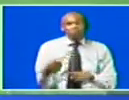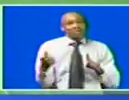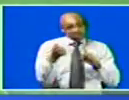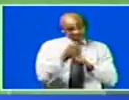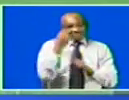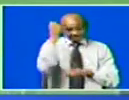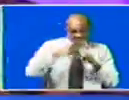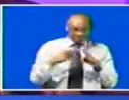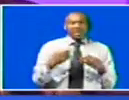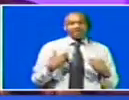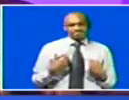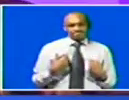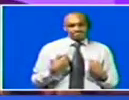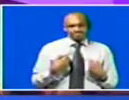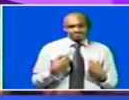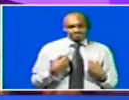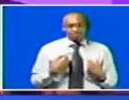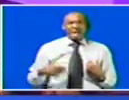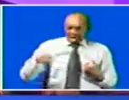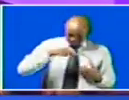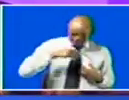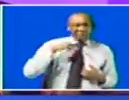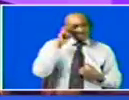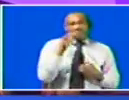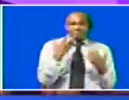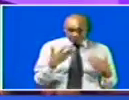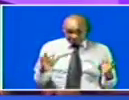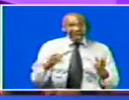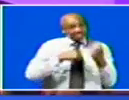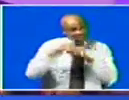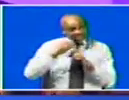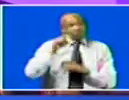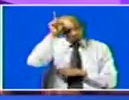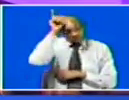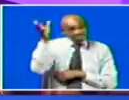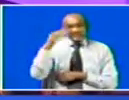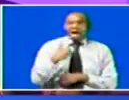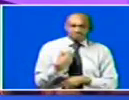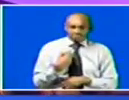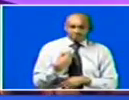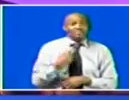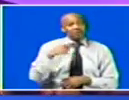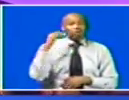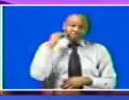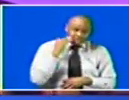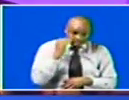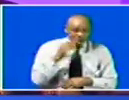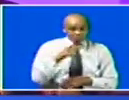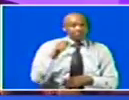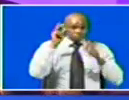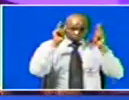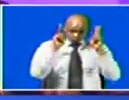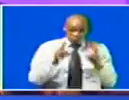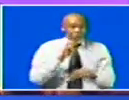the last 5 years. And having witnessed some of the activities in the rural areas, I've gone to Siaya, I've gone to Kisumu